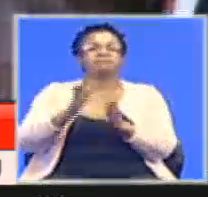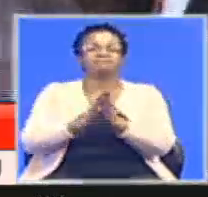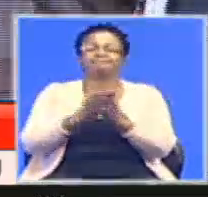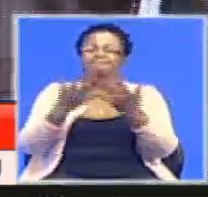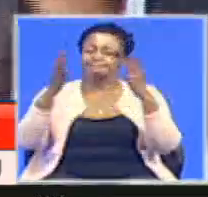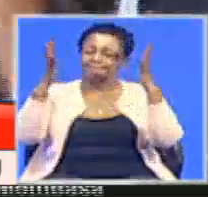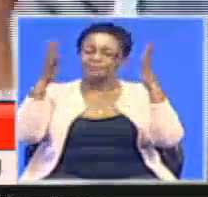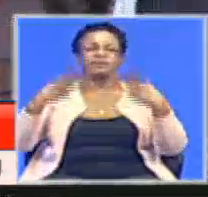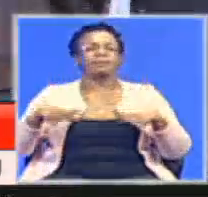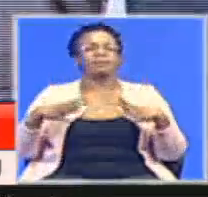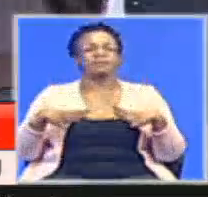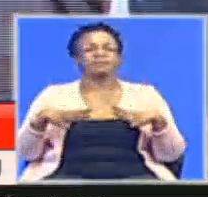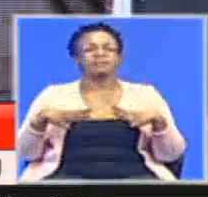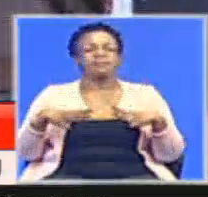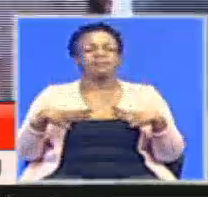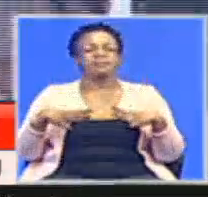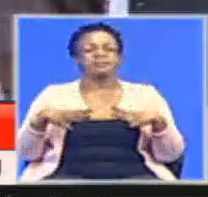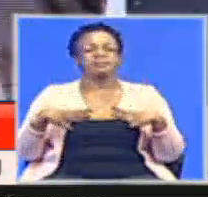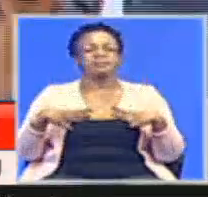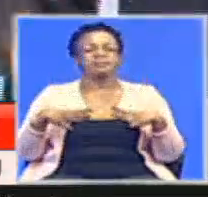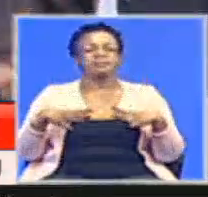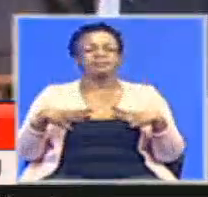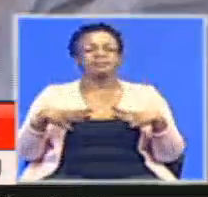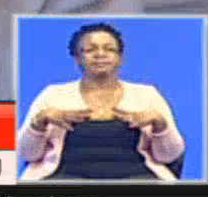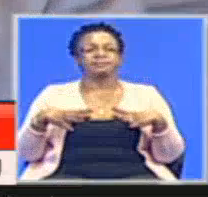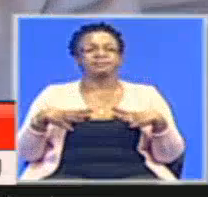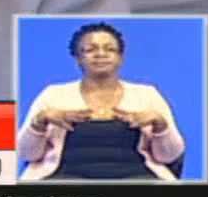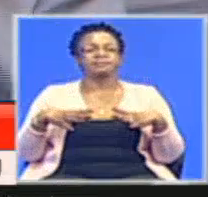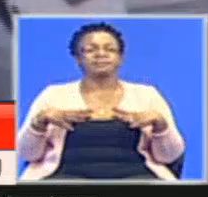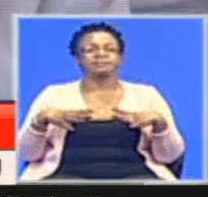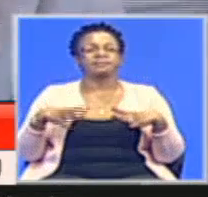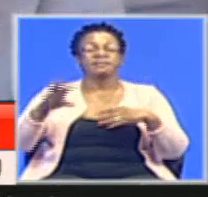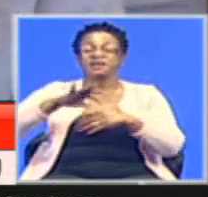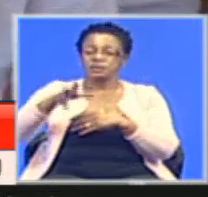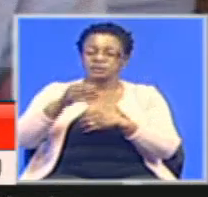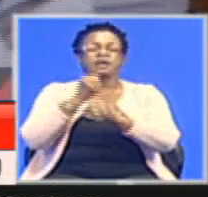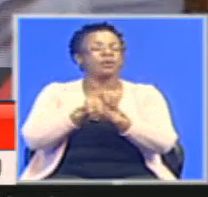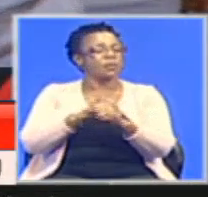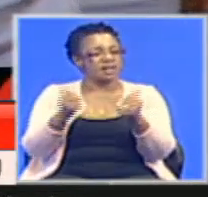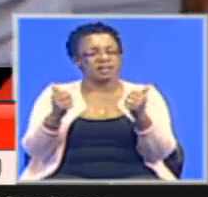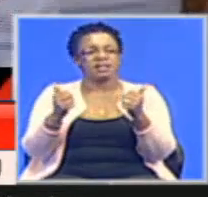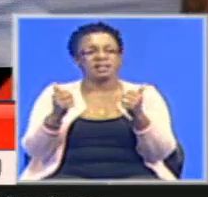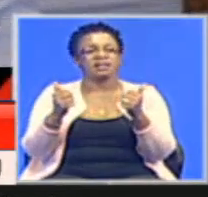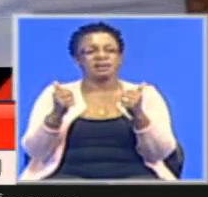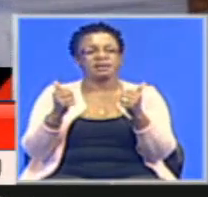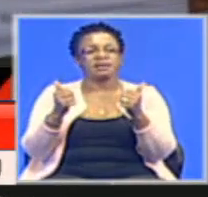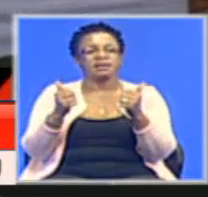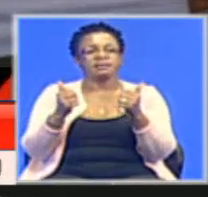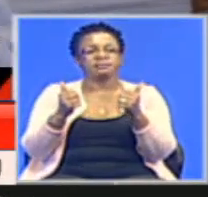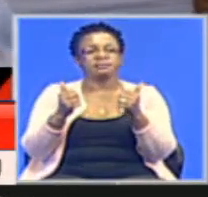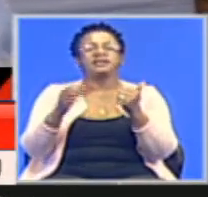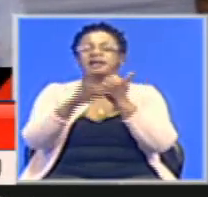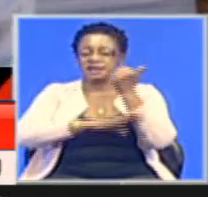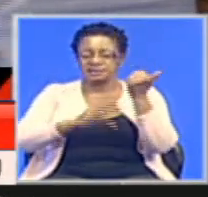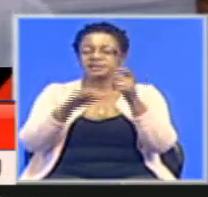people. Hey! Wapogoro na Kiambu! Counties are doing well. Automatically, the country will do